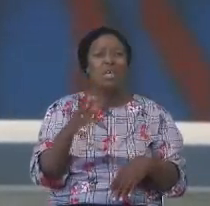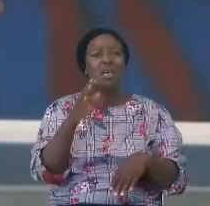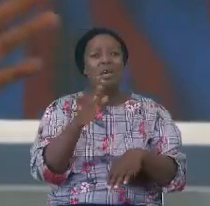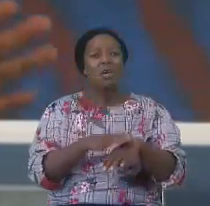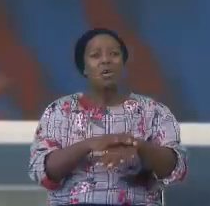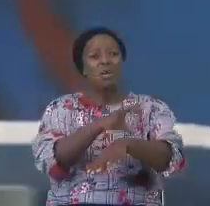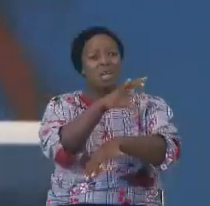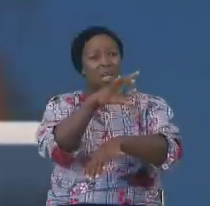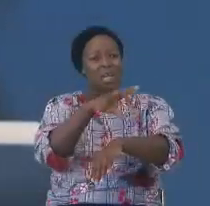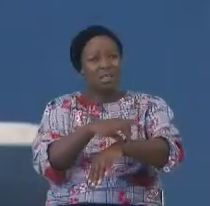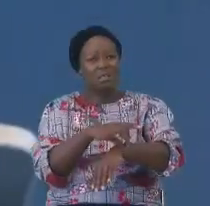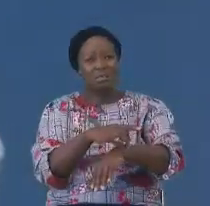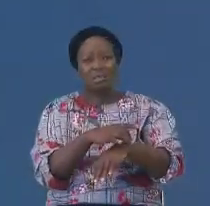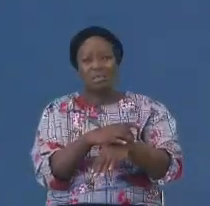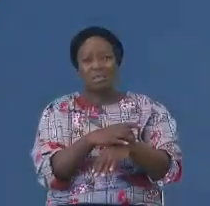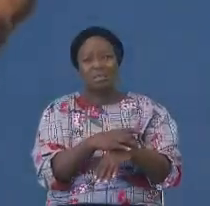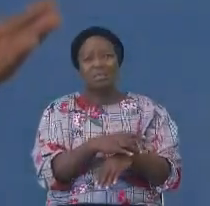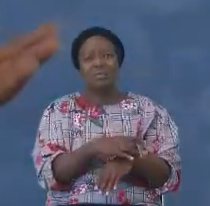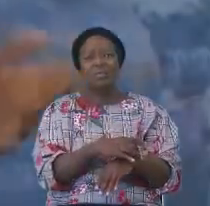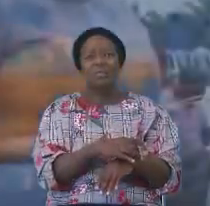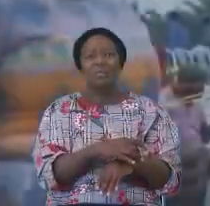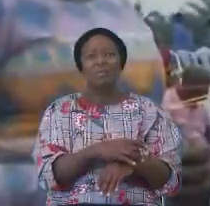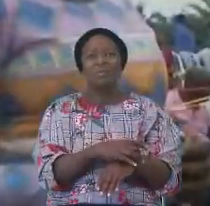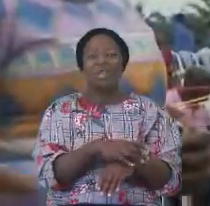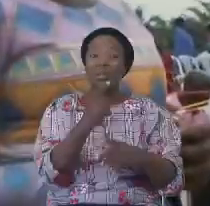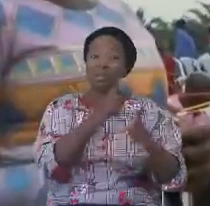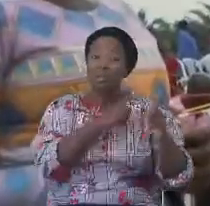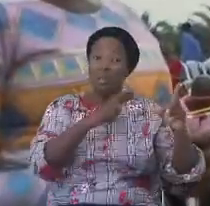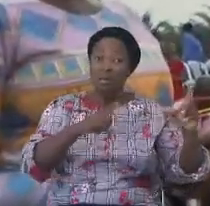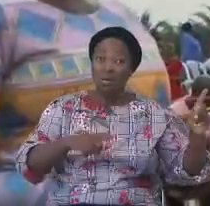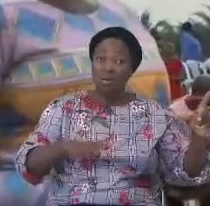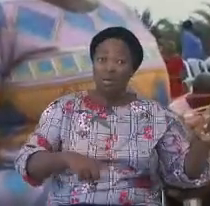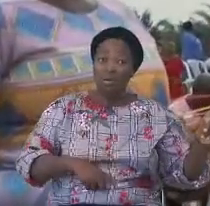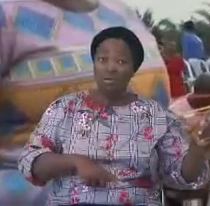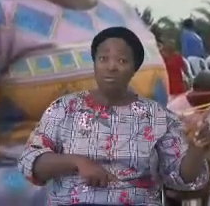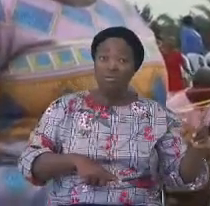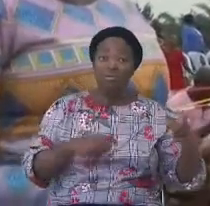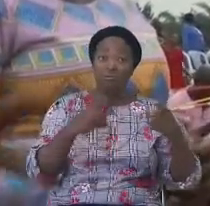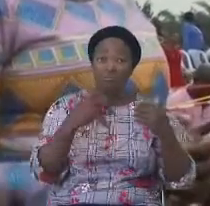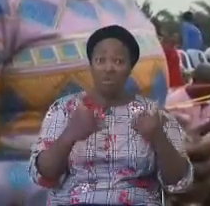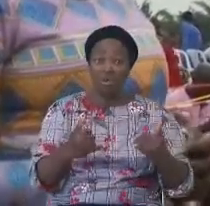that afflicts here on this side of heaven,